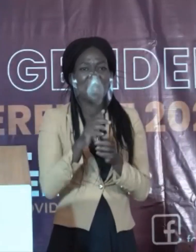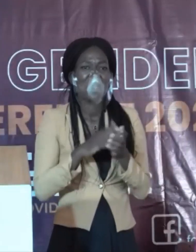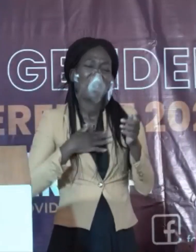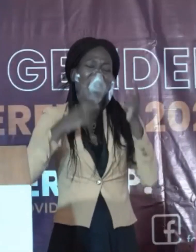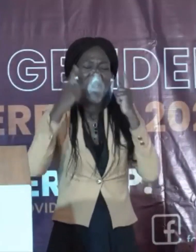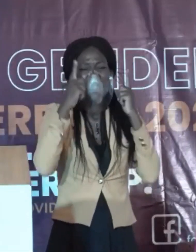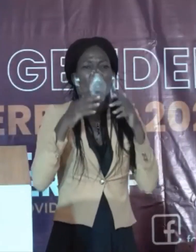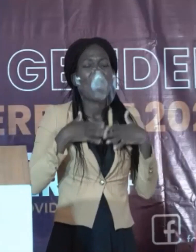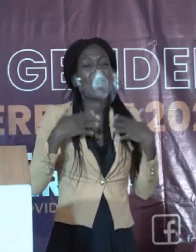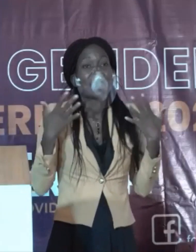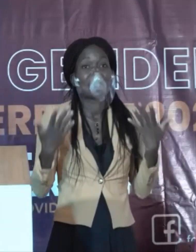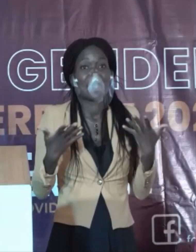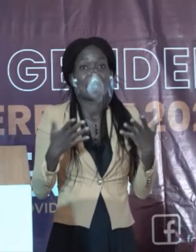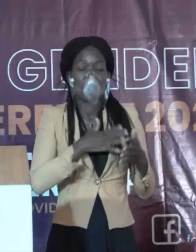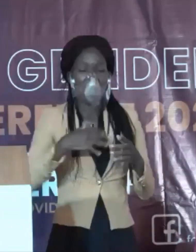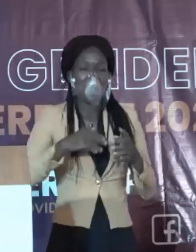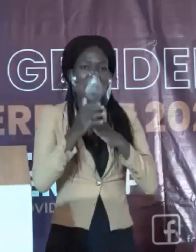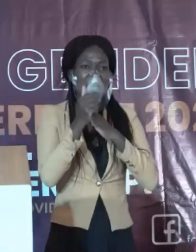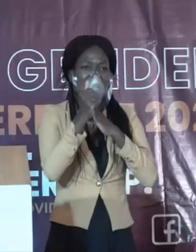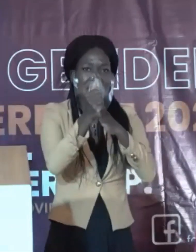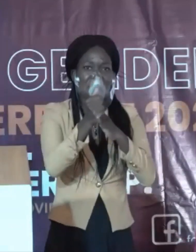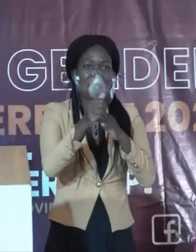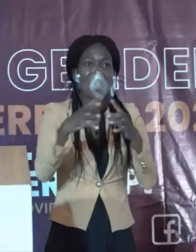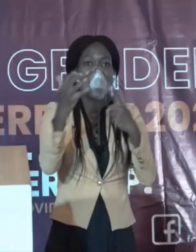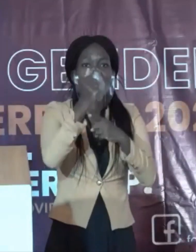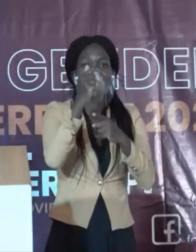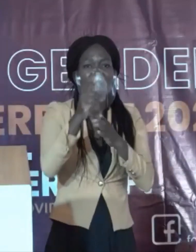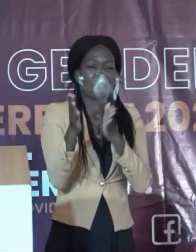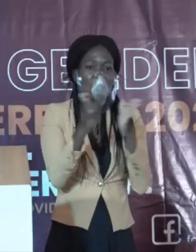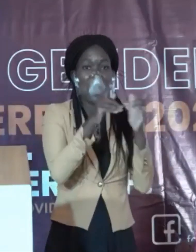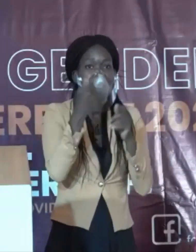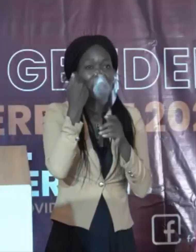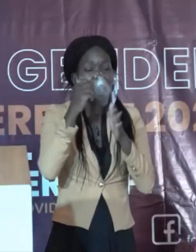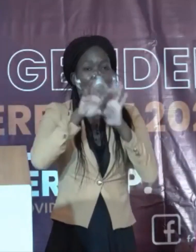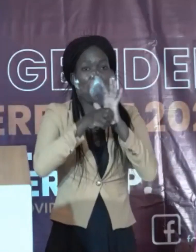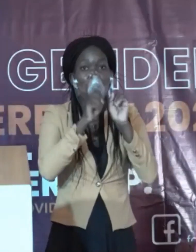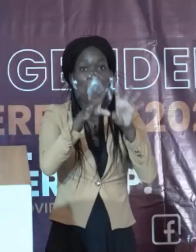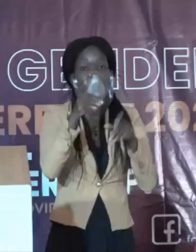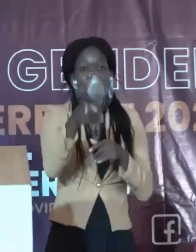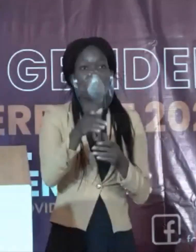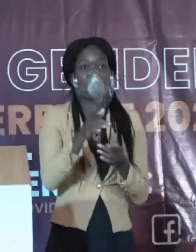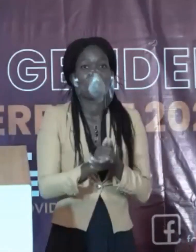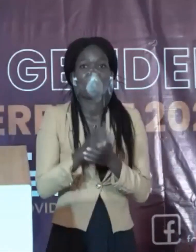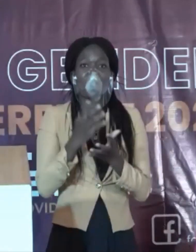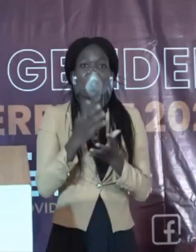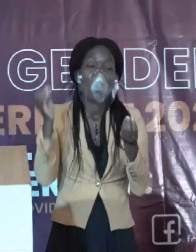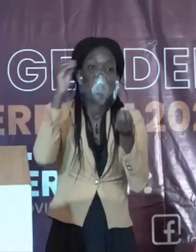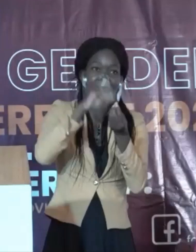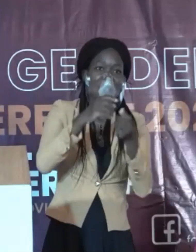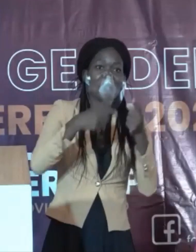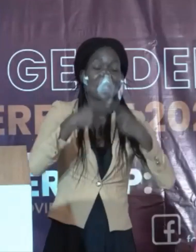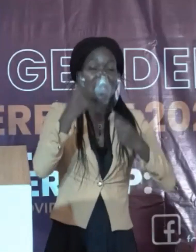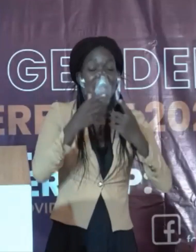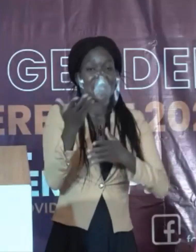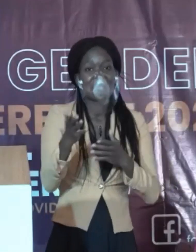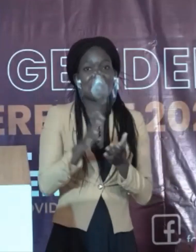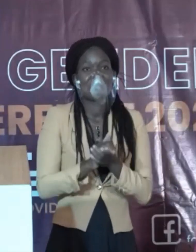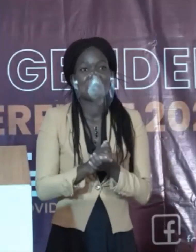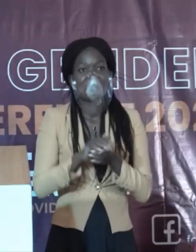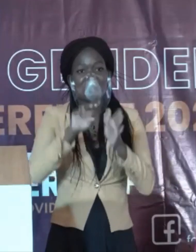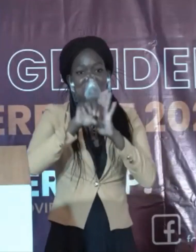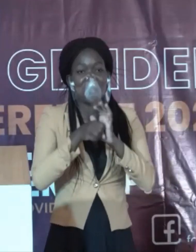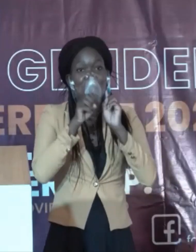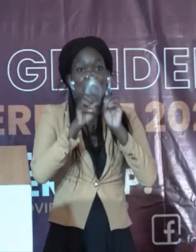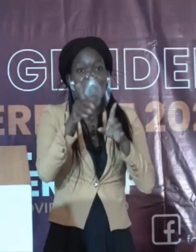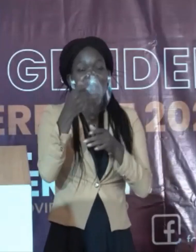in leadership, achieving an equal future in the COVID-19 world. In addition to these challenges,